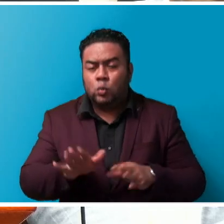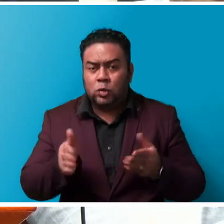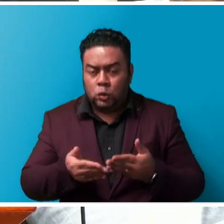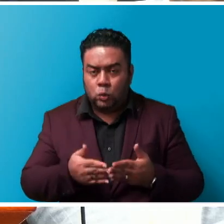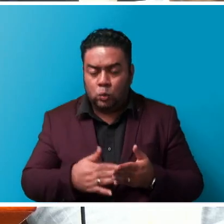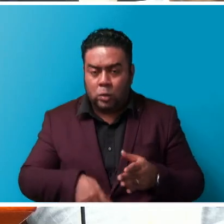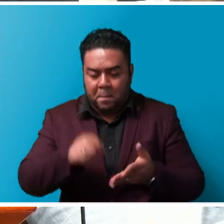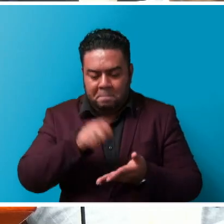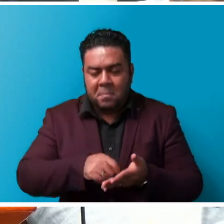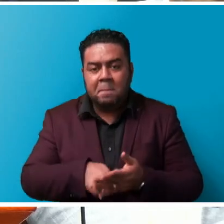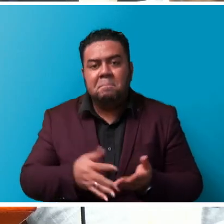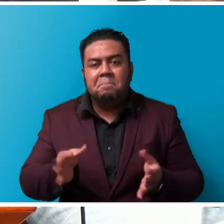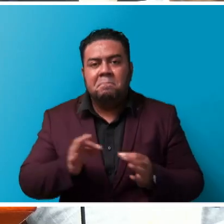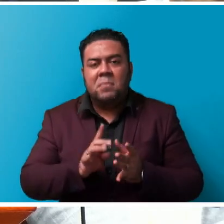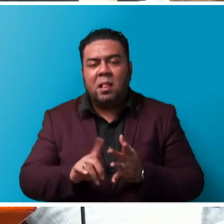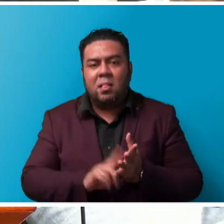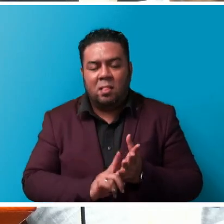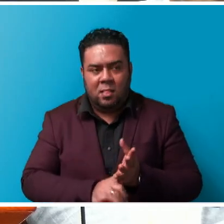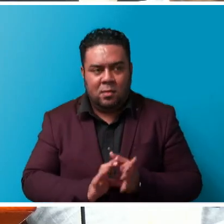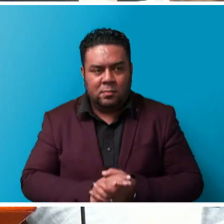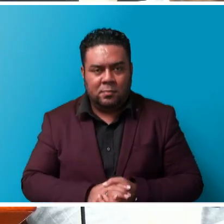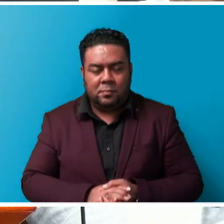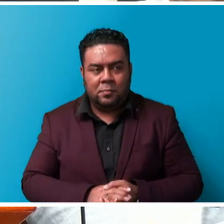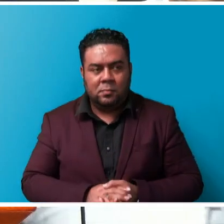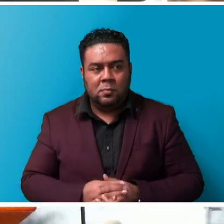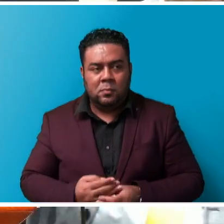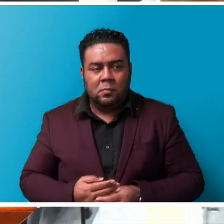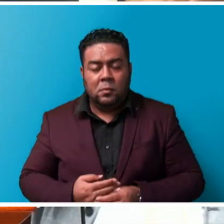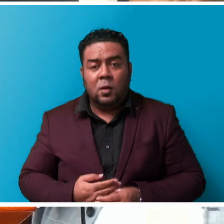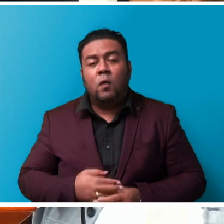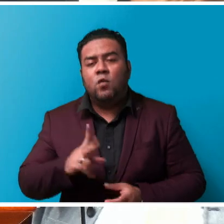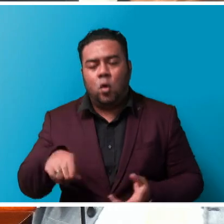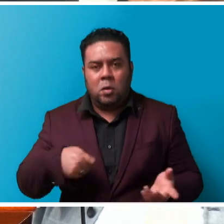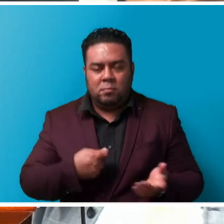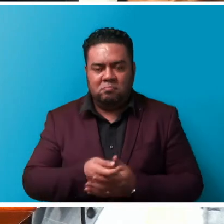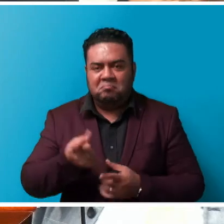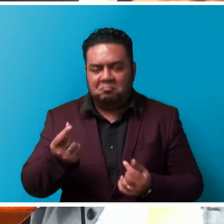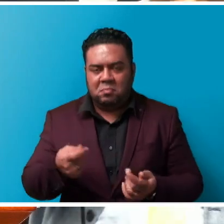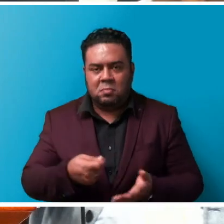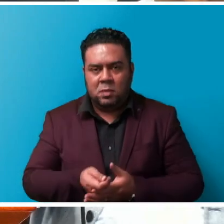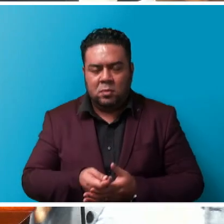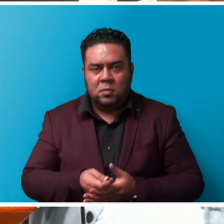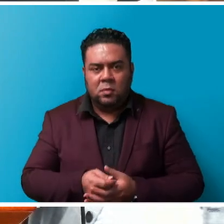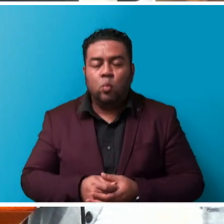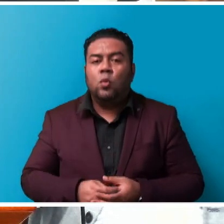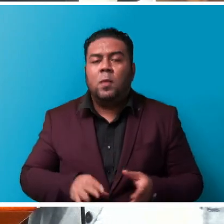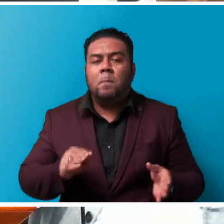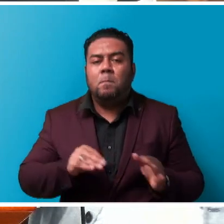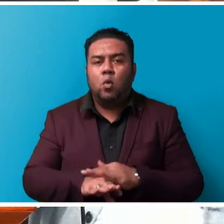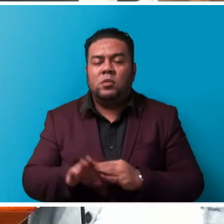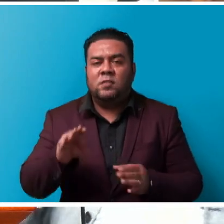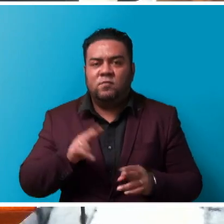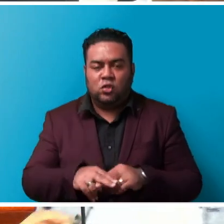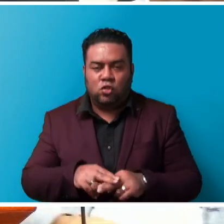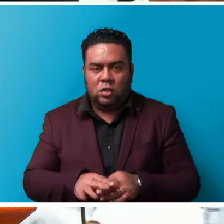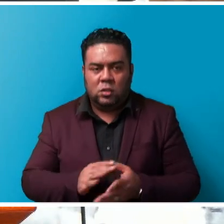automated billing system via the Amazon Web Services for efficient payment processing, re-engagement with Post Fiji as an